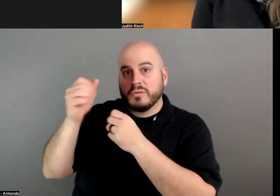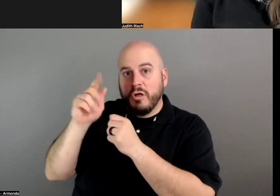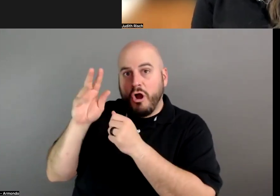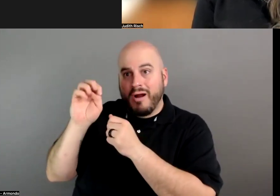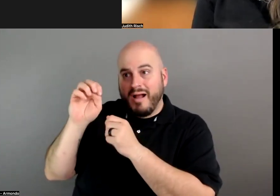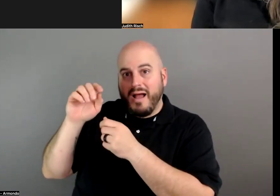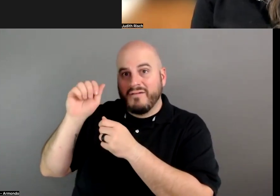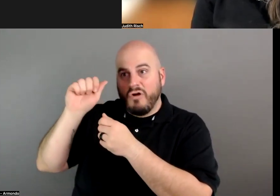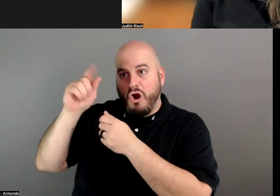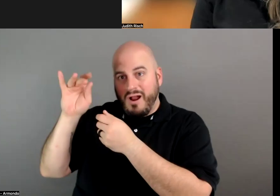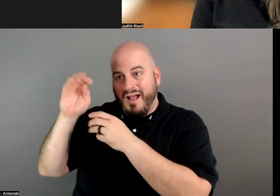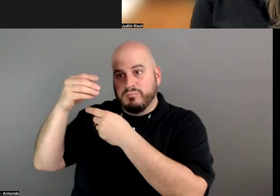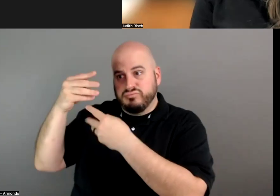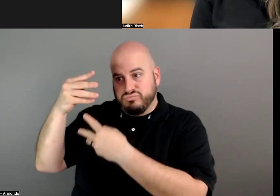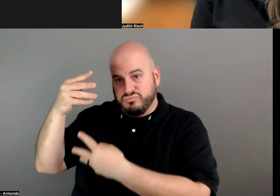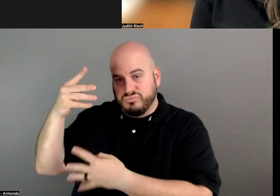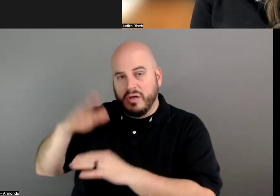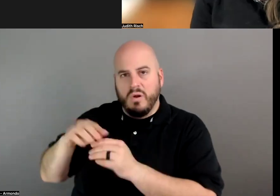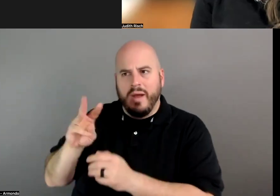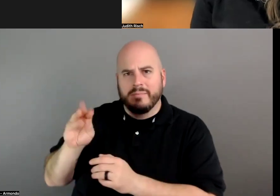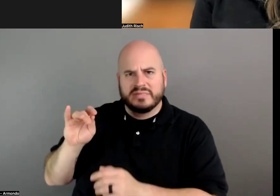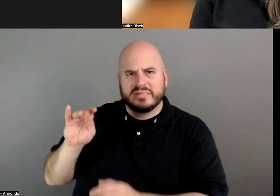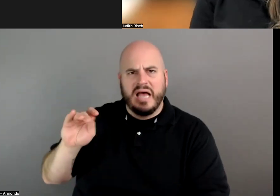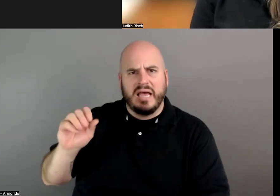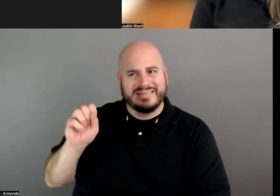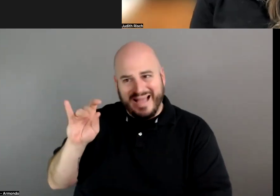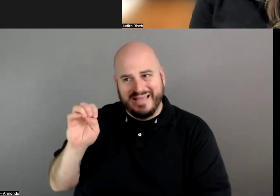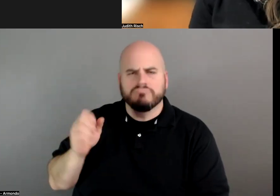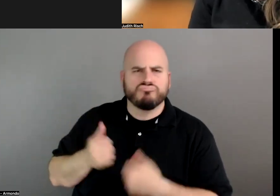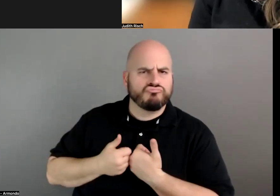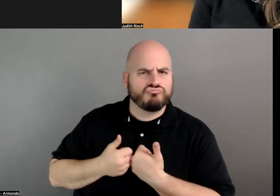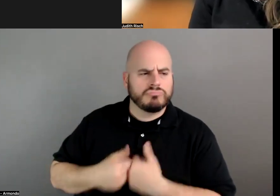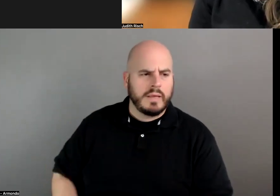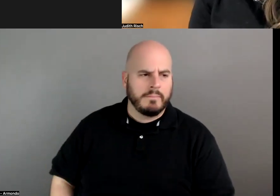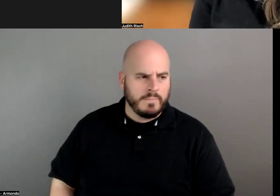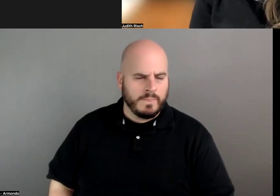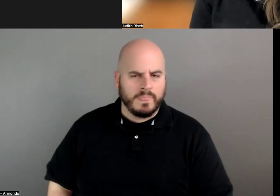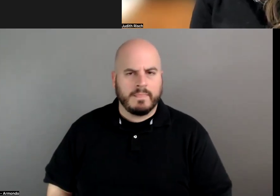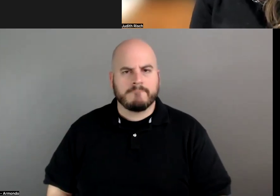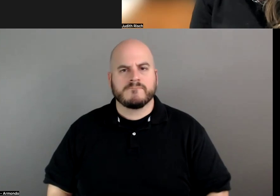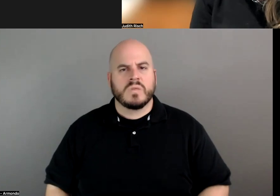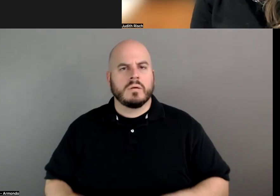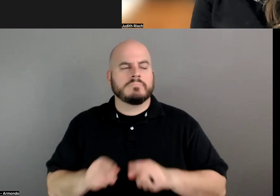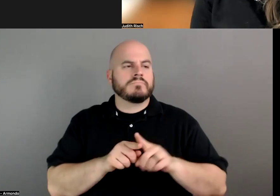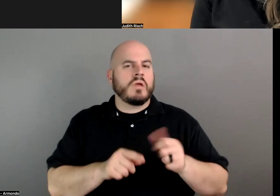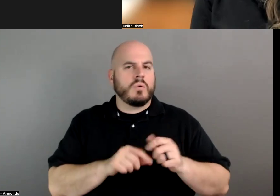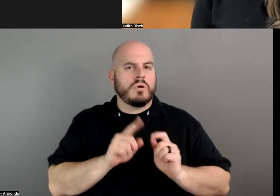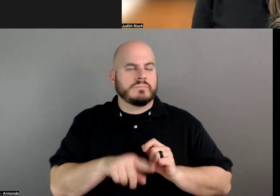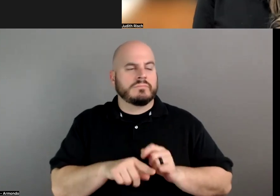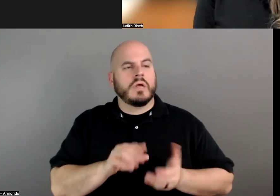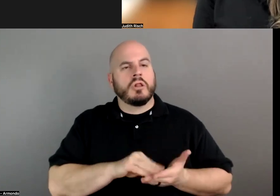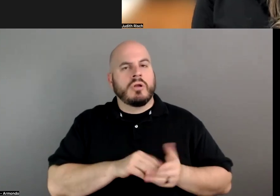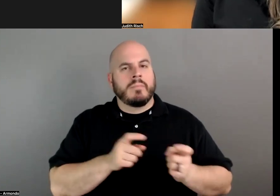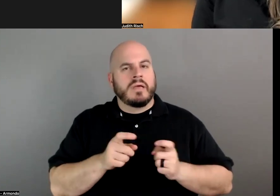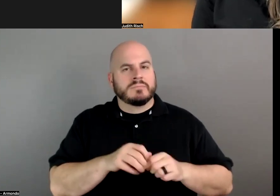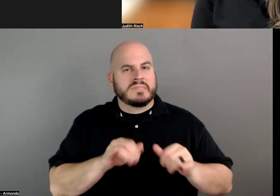a website? Yes, for sure. There was also a question about in the LMS learning management system